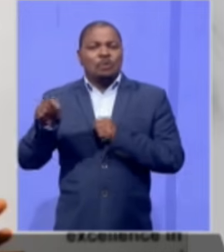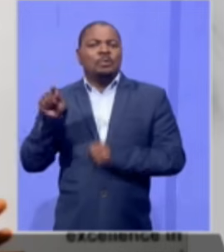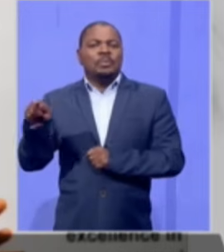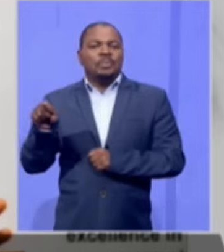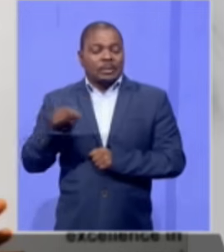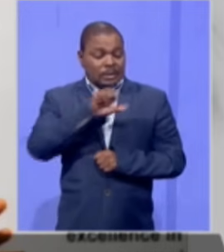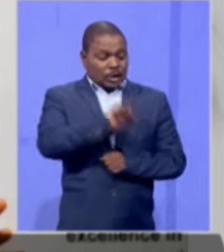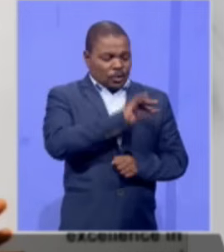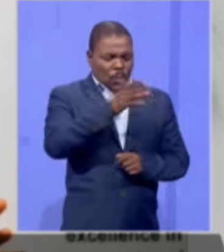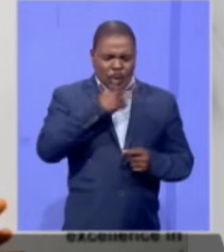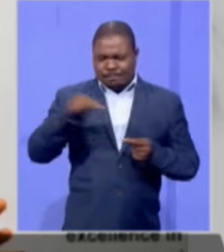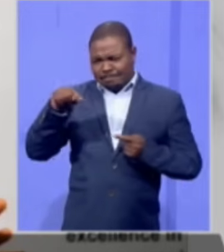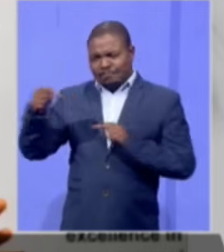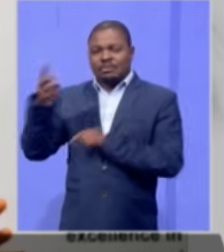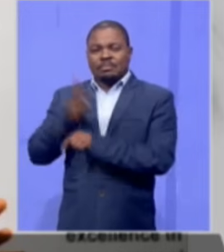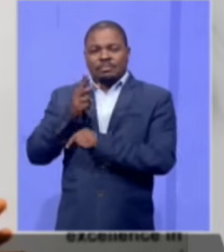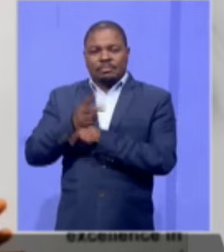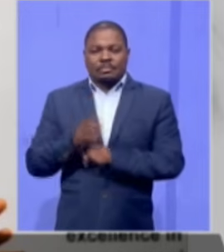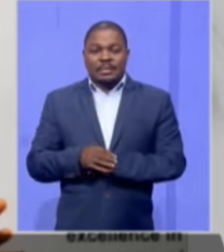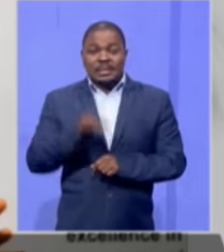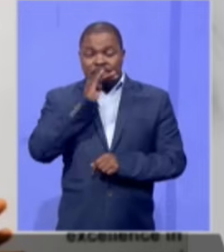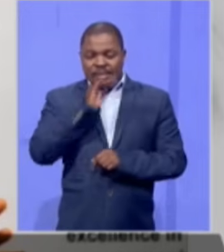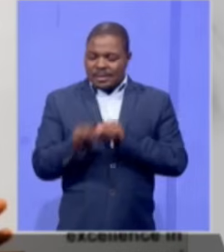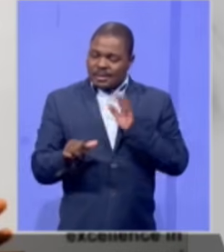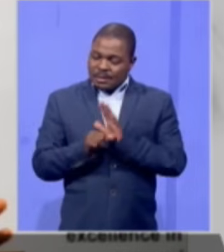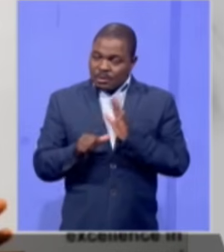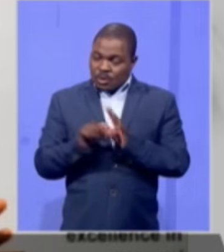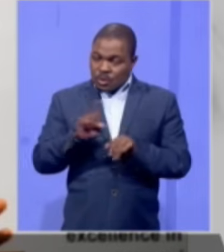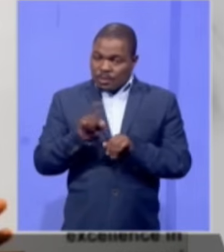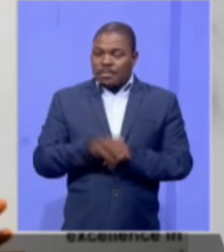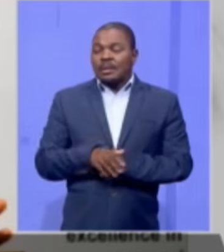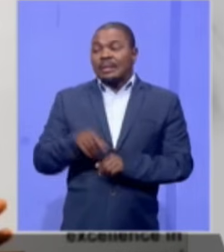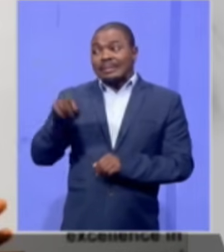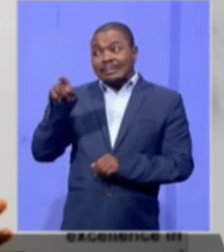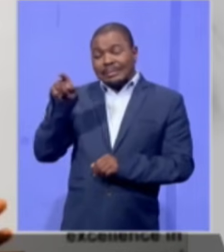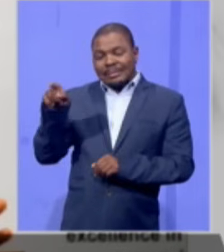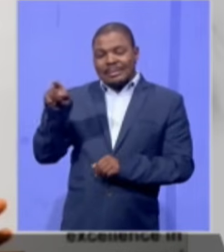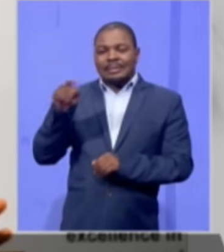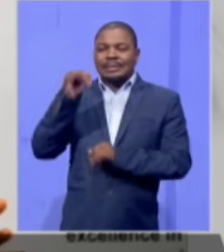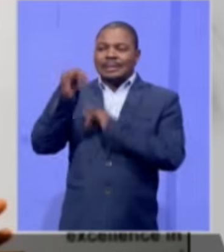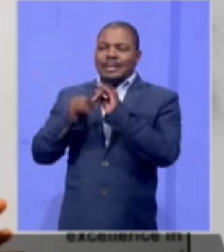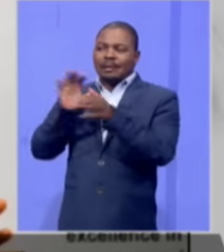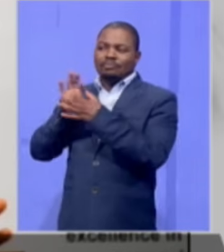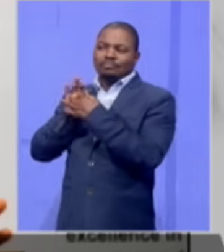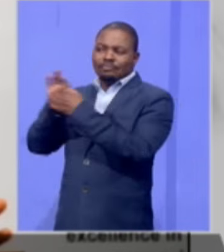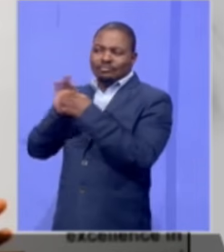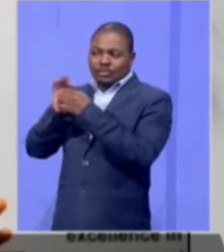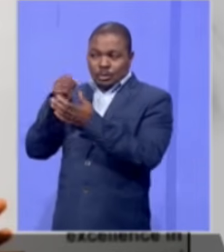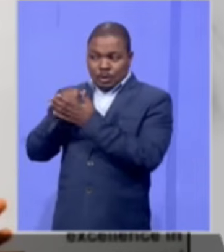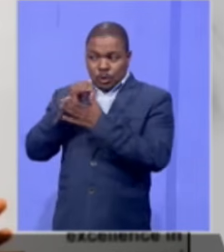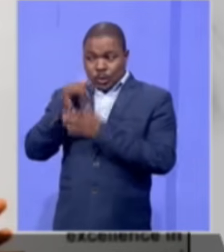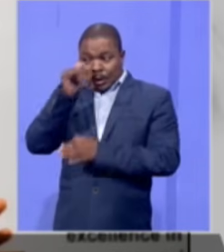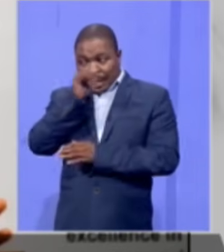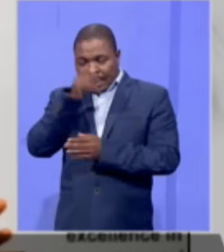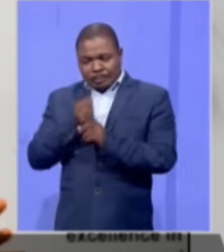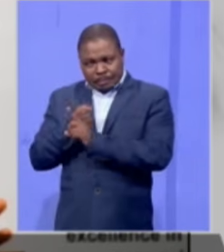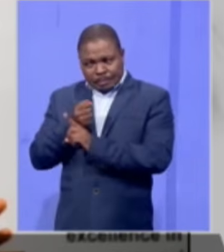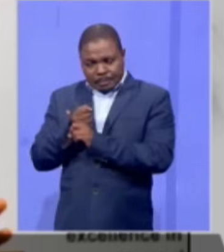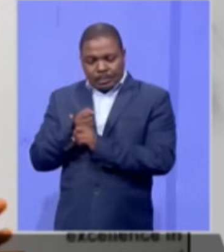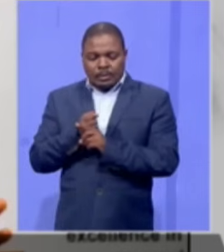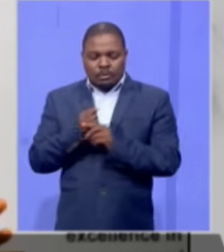This case highlights the importance of international cooperation in tackling transnational crime and ensuring that justice is served.